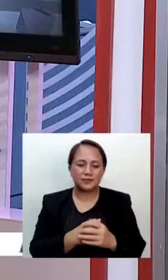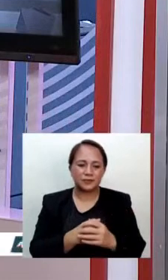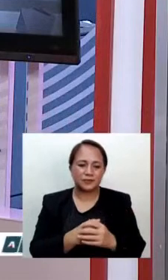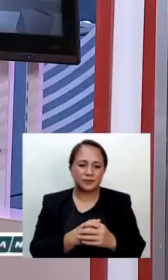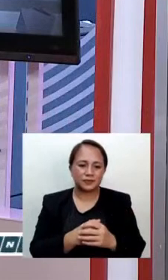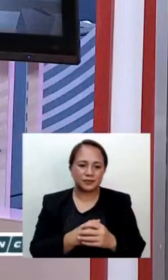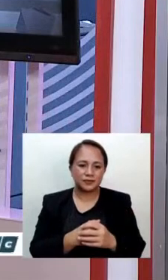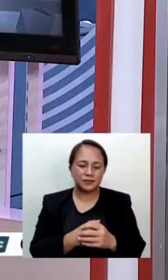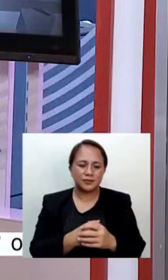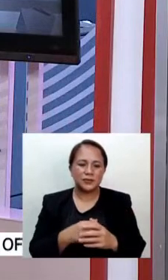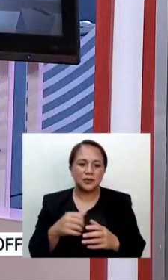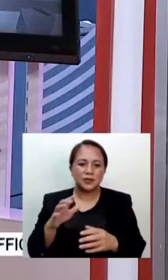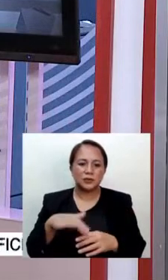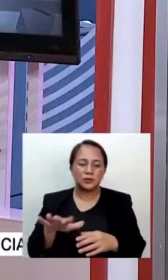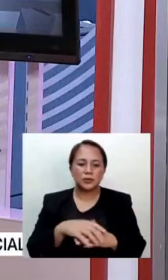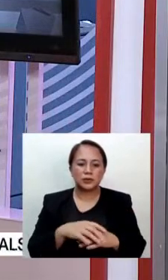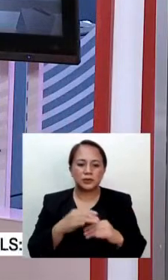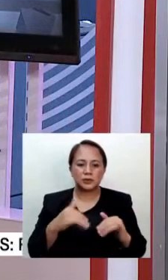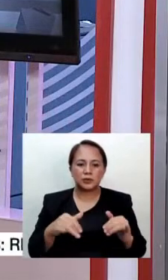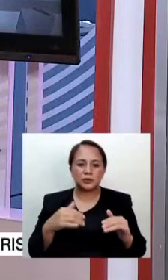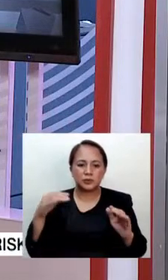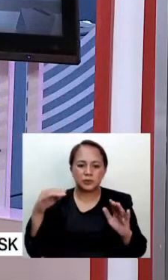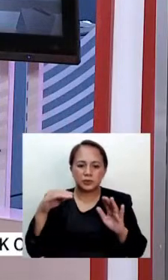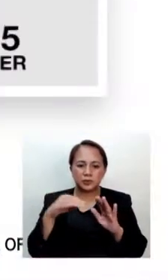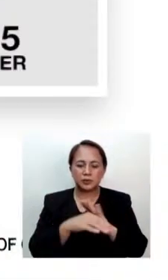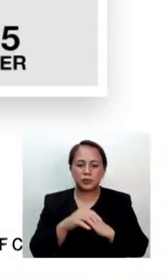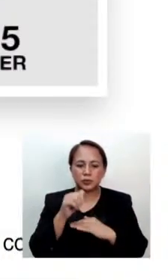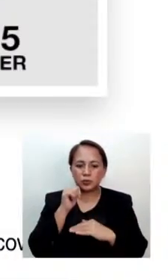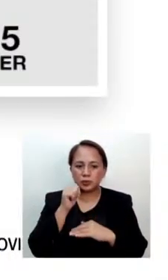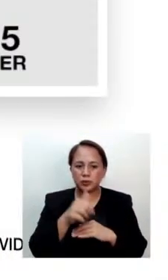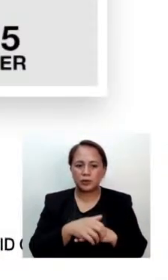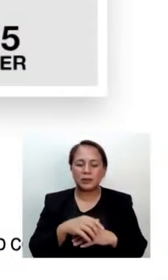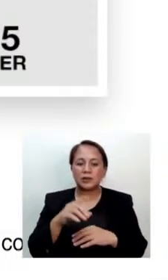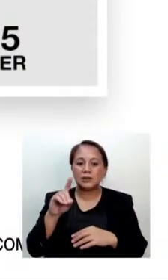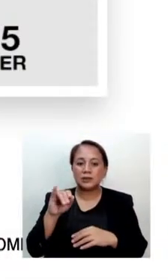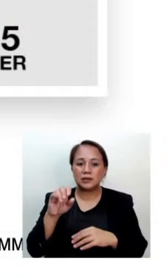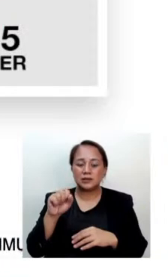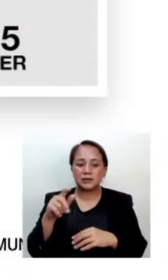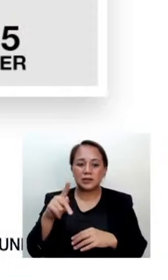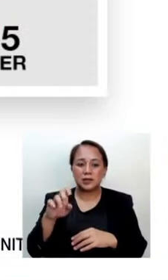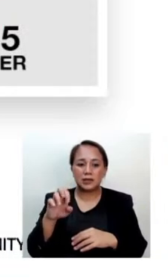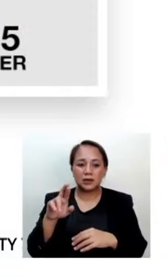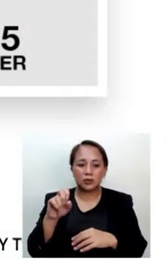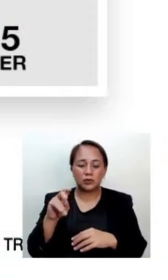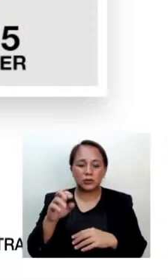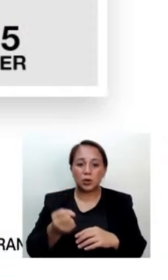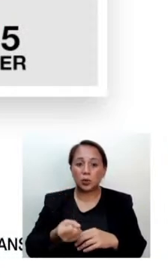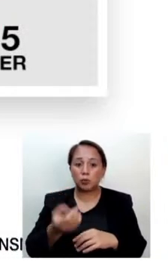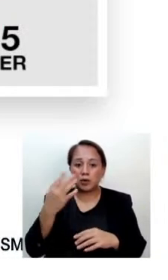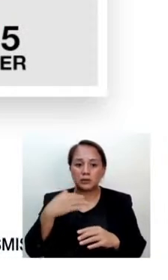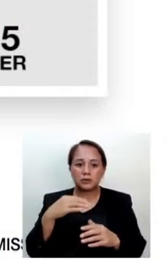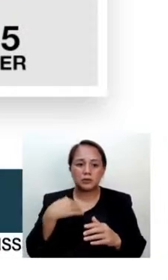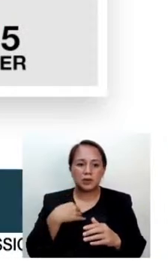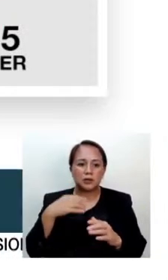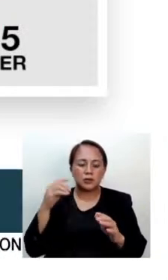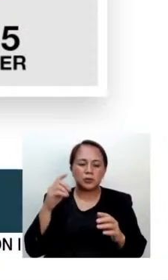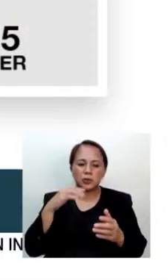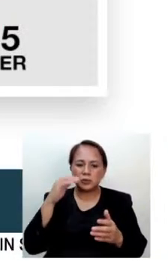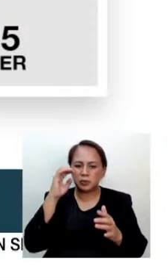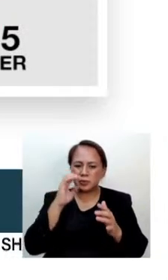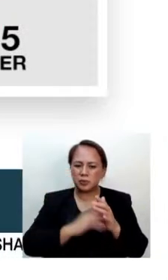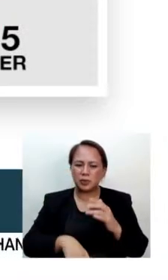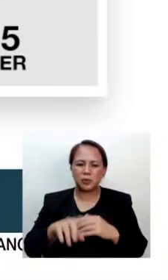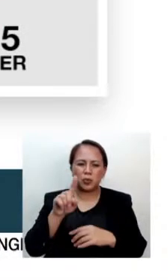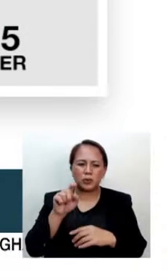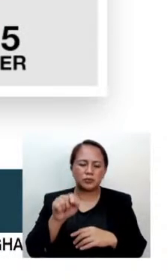Well, local pump prices are set to go down tomorrow. Diesel and kerosene prices will each be slashed by 1 peso